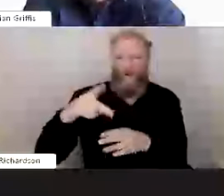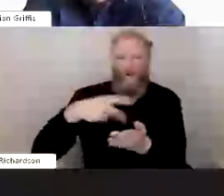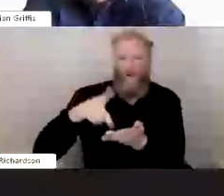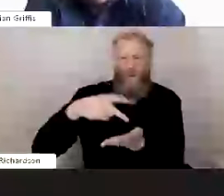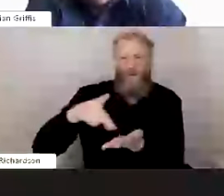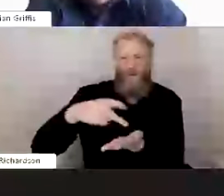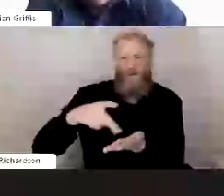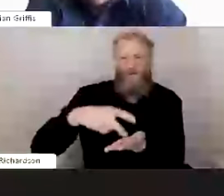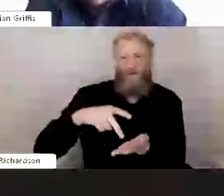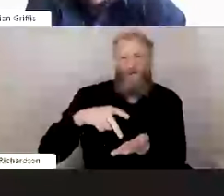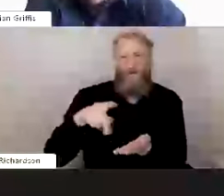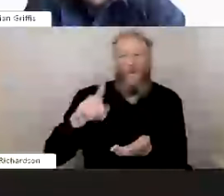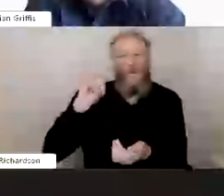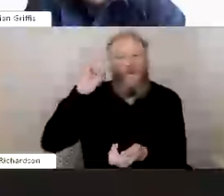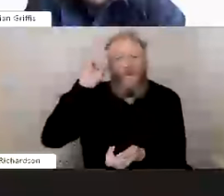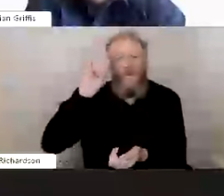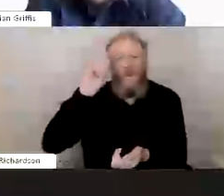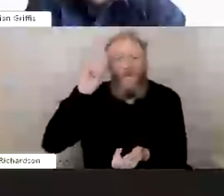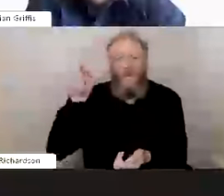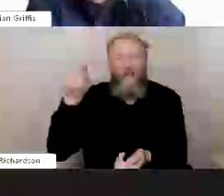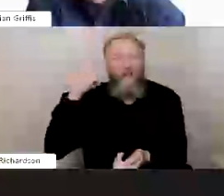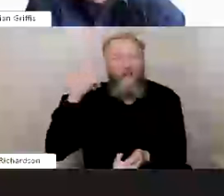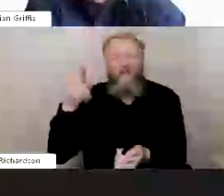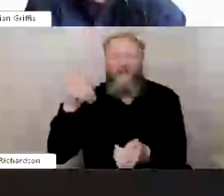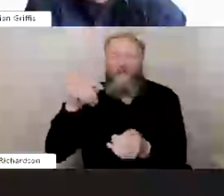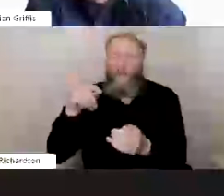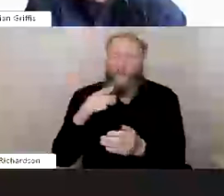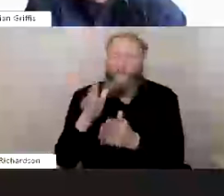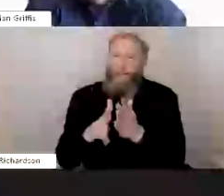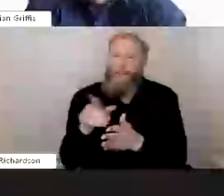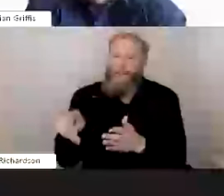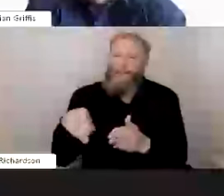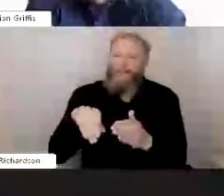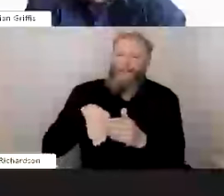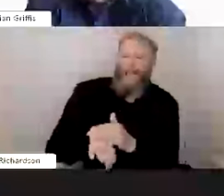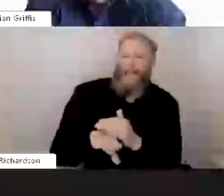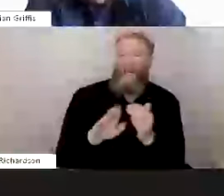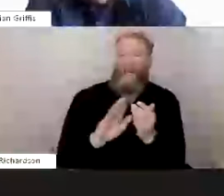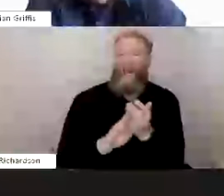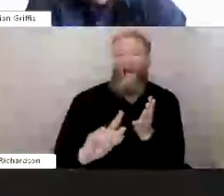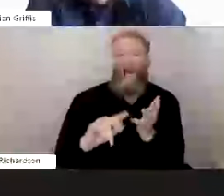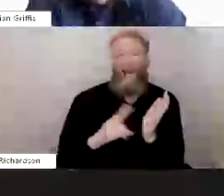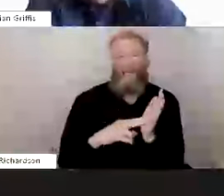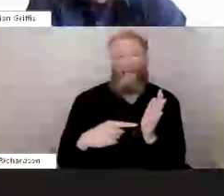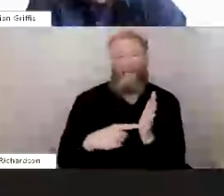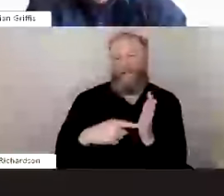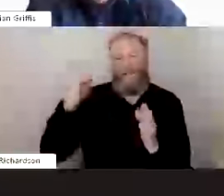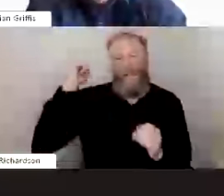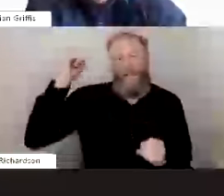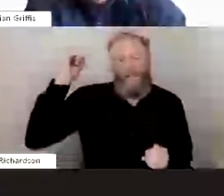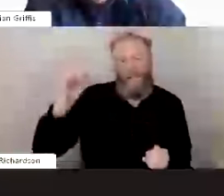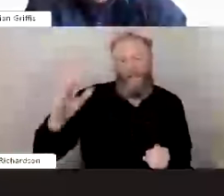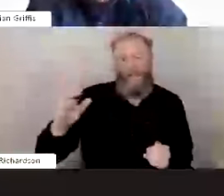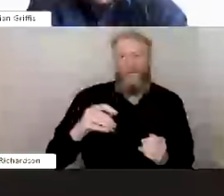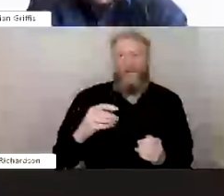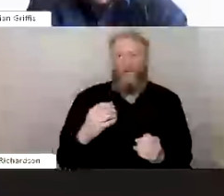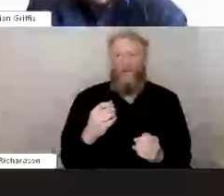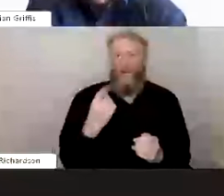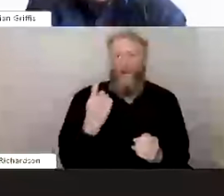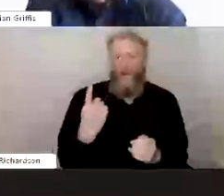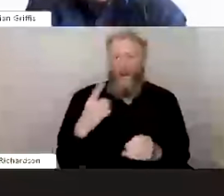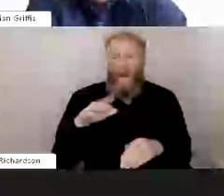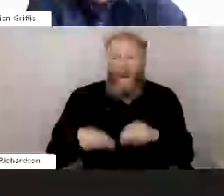the theory goes is participating in a hunt. So one leg with a stick. And that's dated